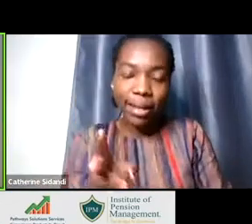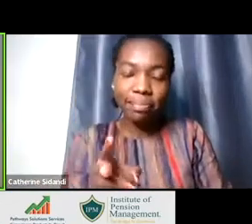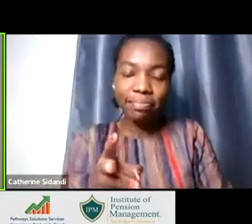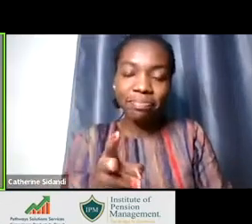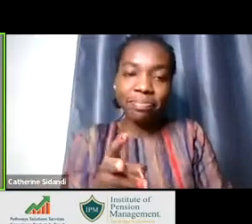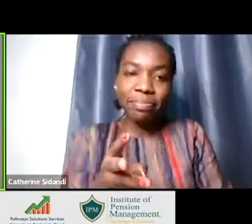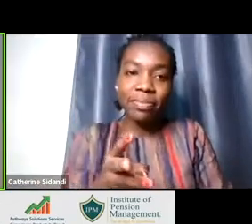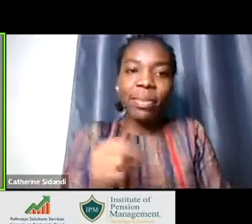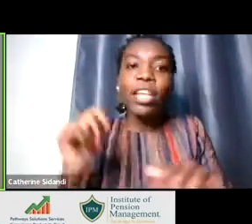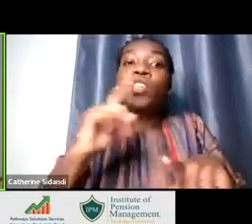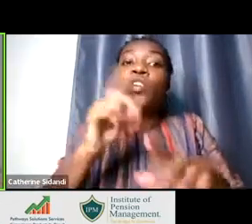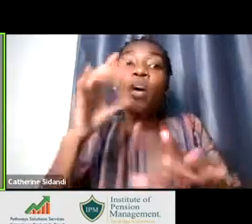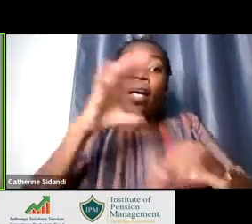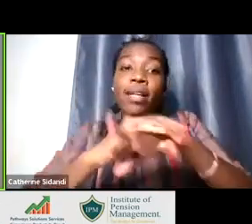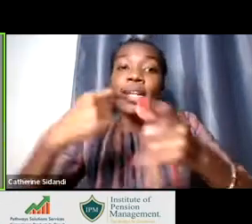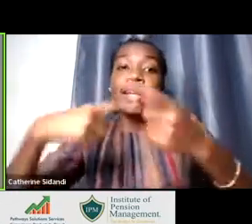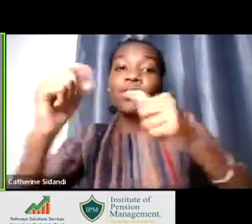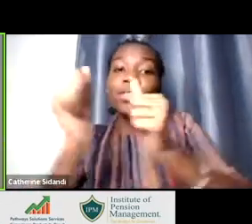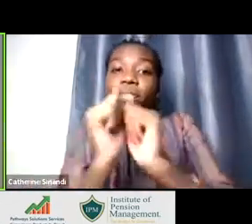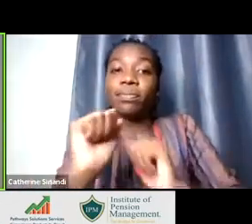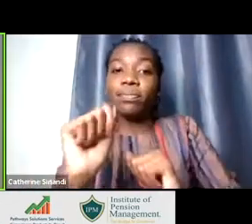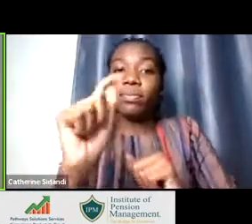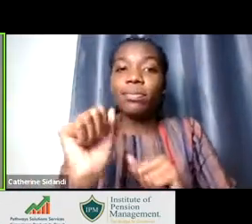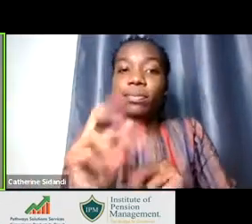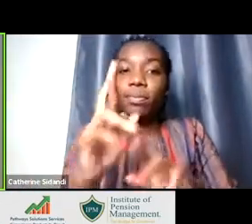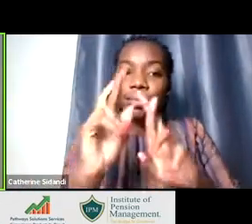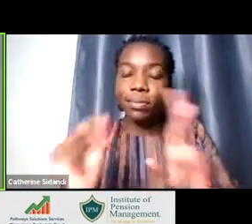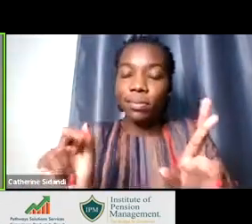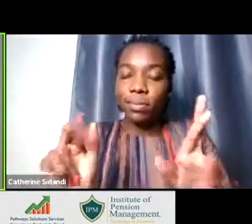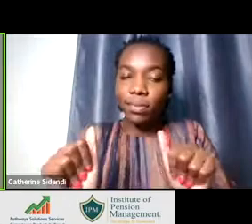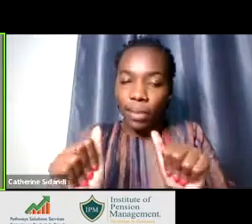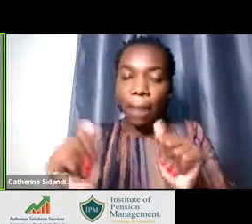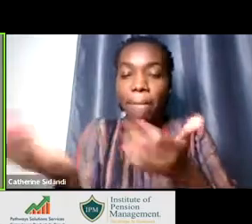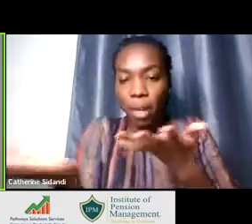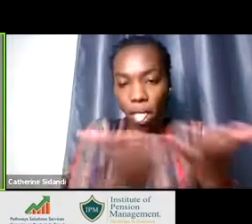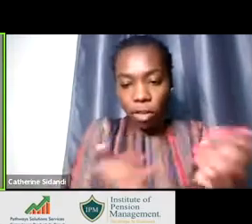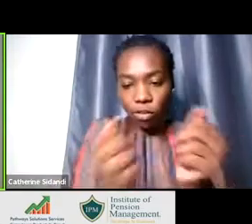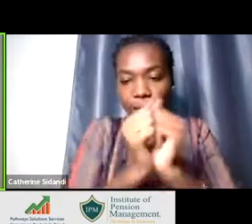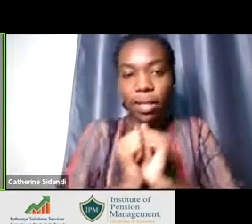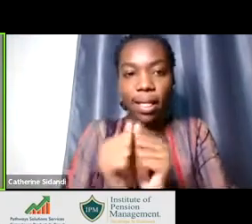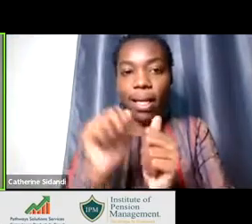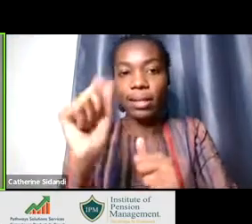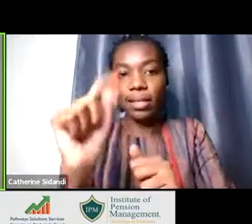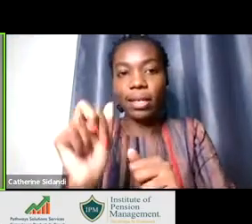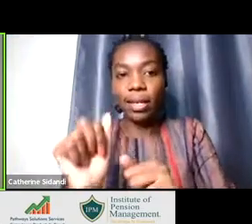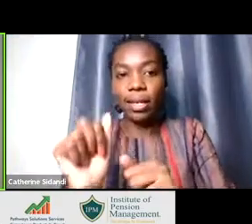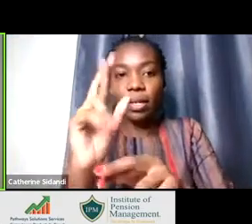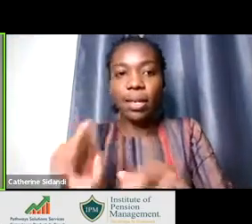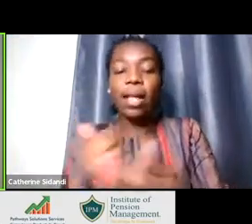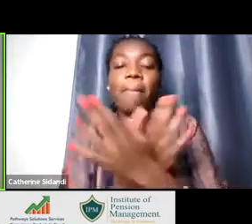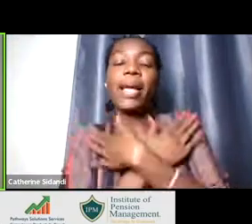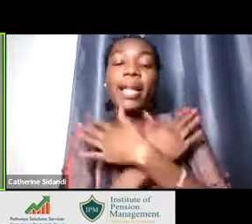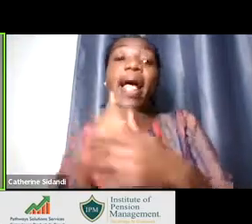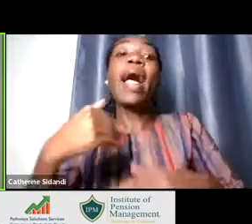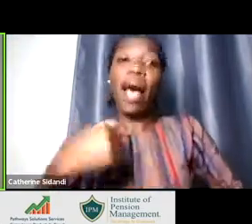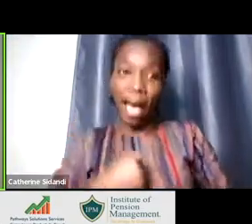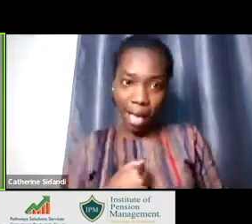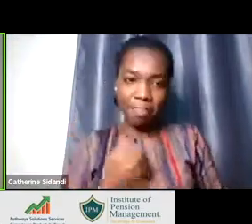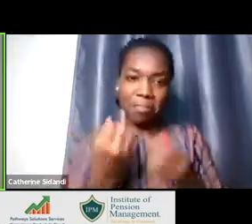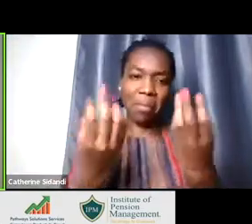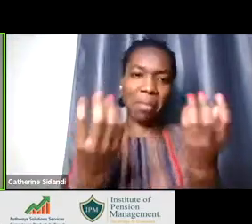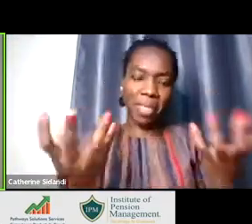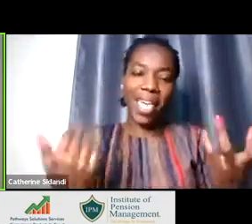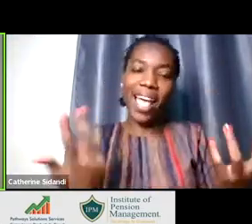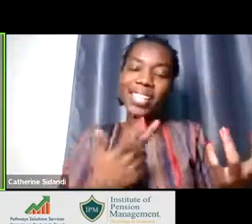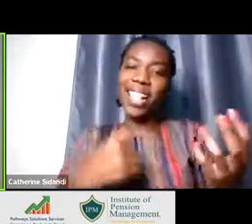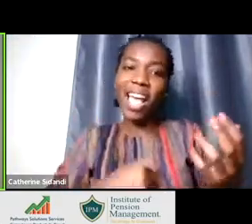Get It Right with Atara Solutions is brought to you by Atara Solutions in partnership with a number of organizations. We have been fortunate enough to